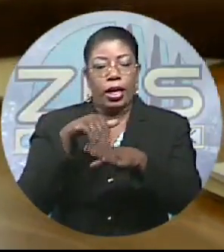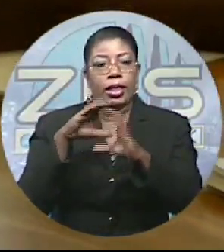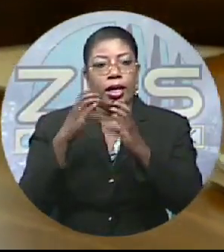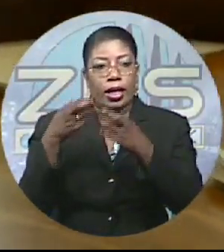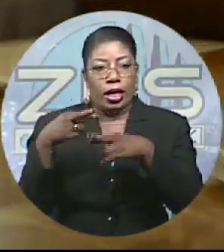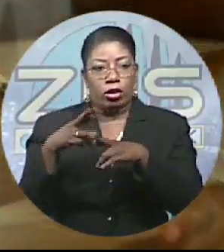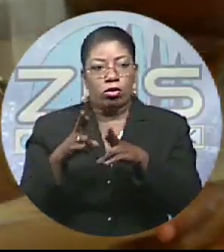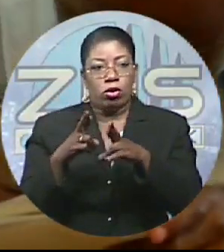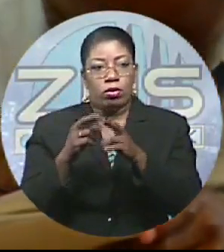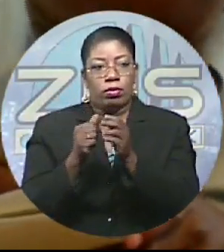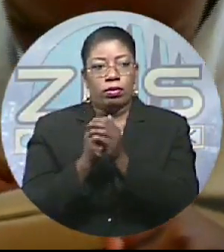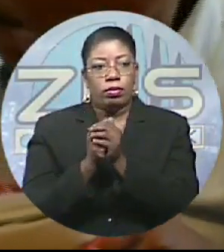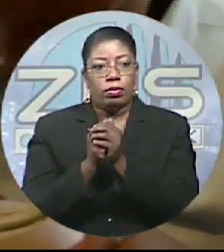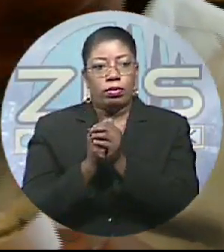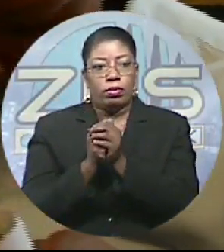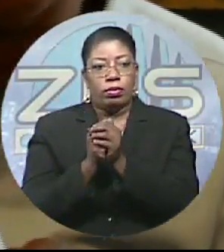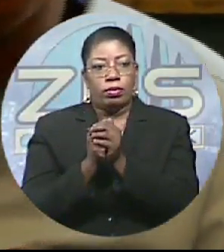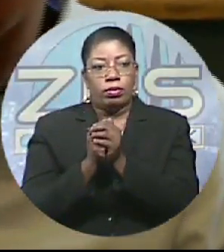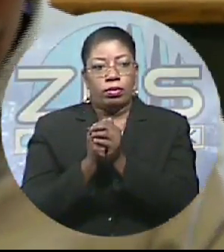classroom.